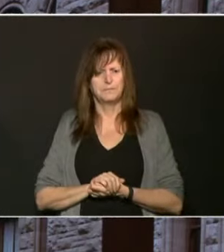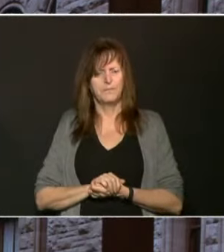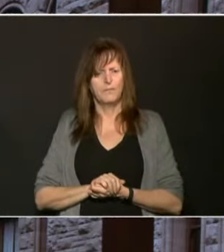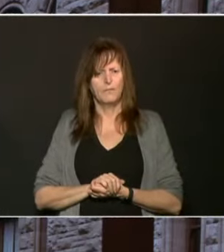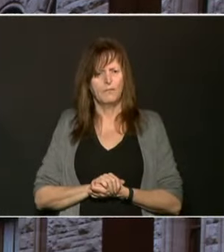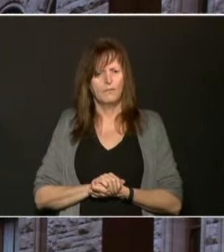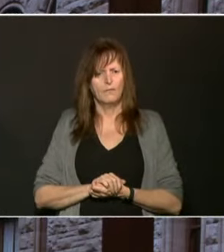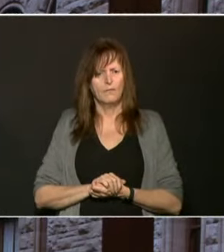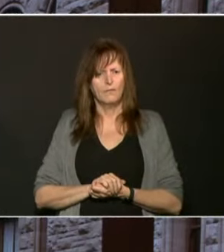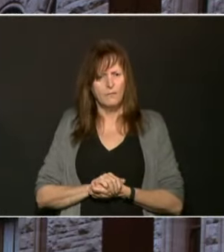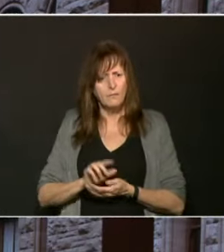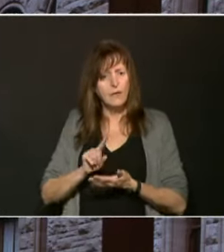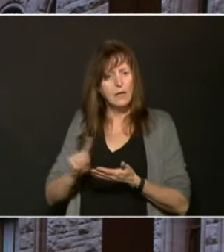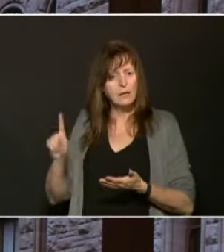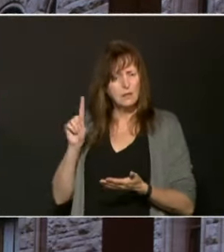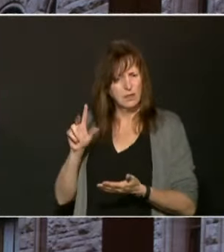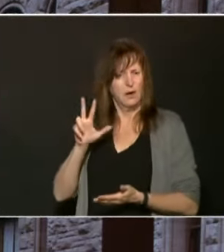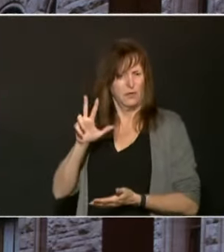3.5% 1 week ago.